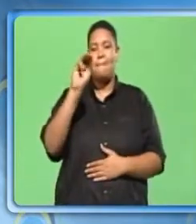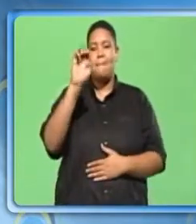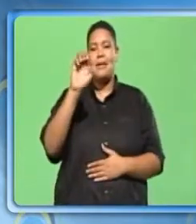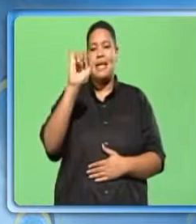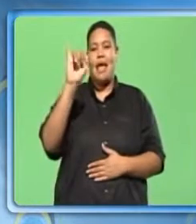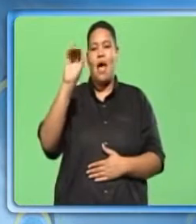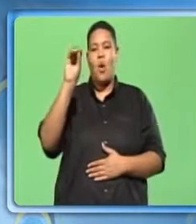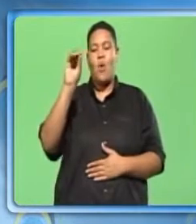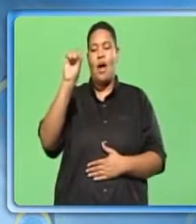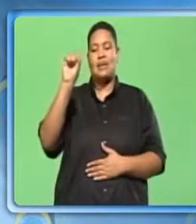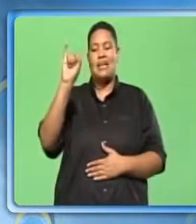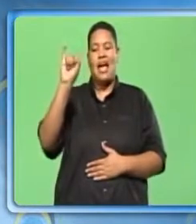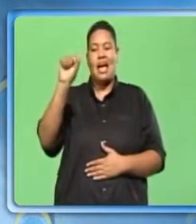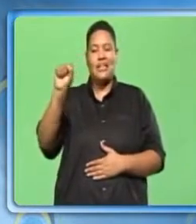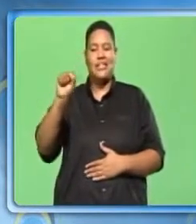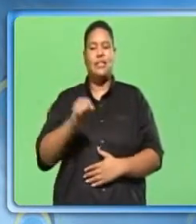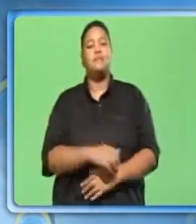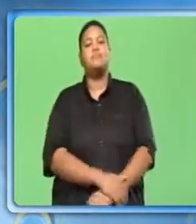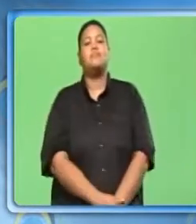meiosis.